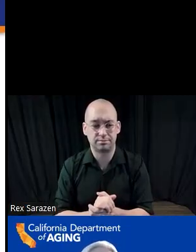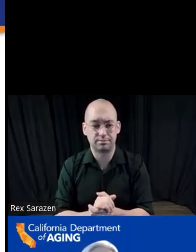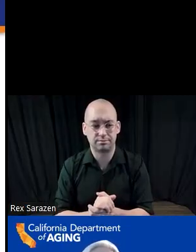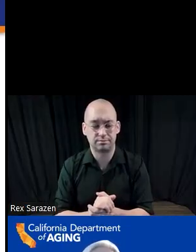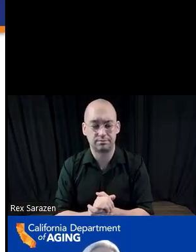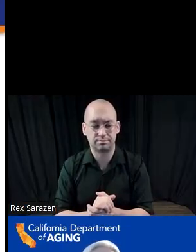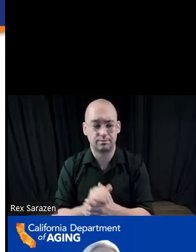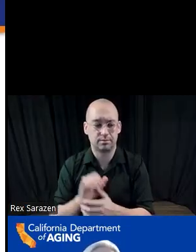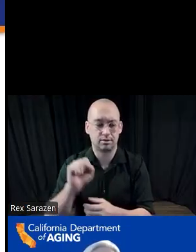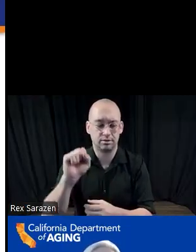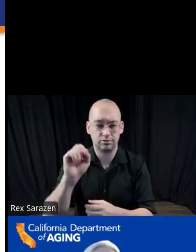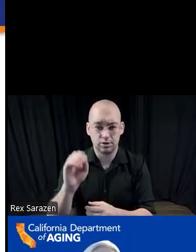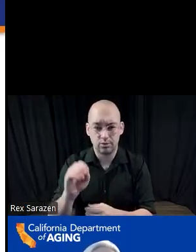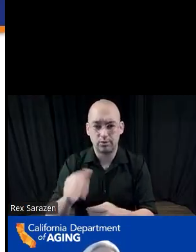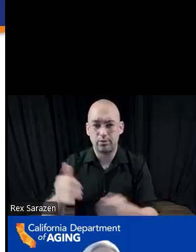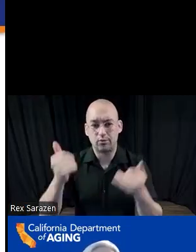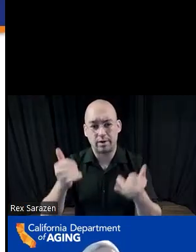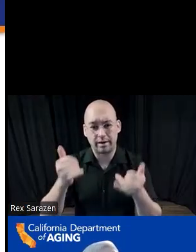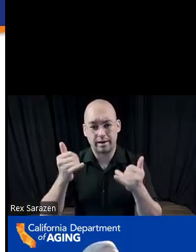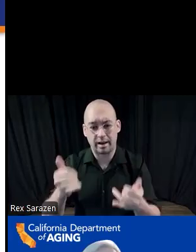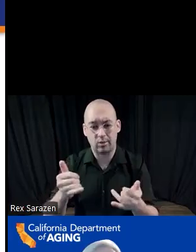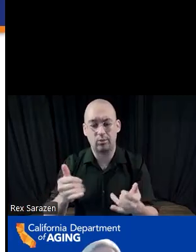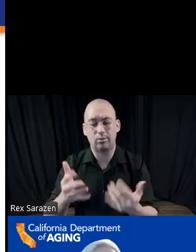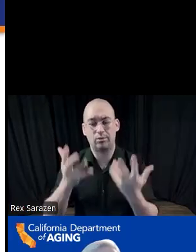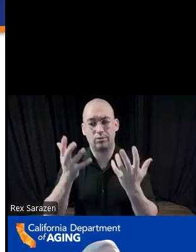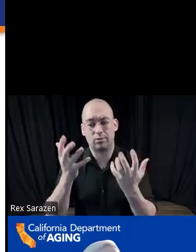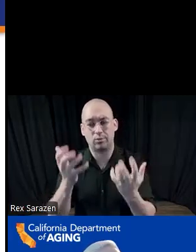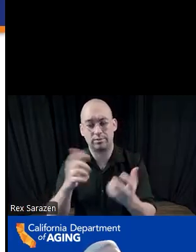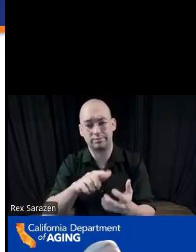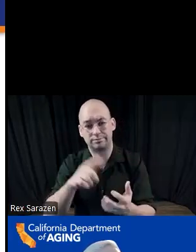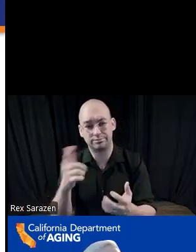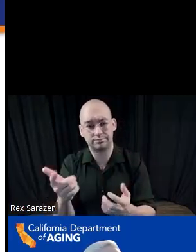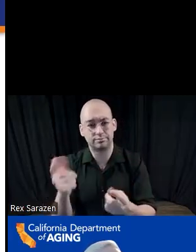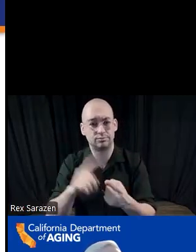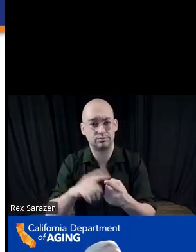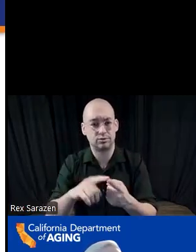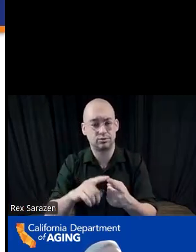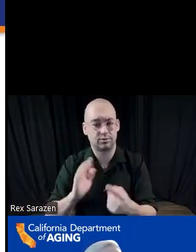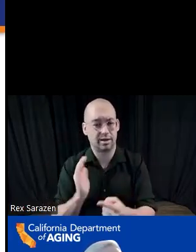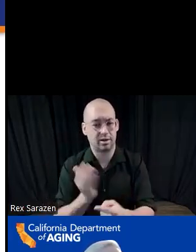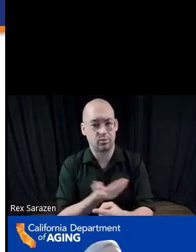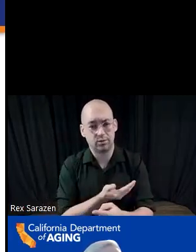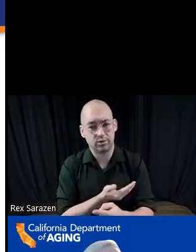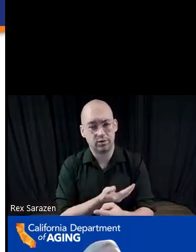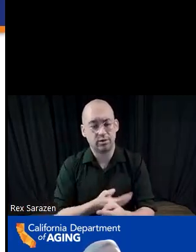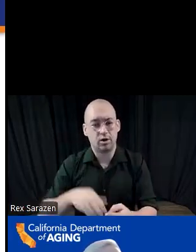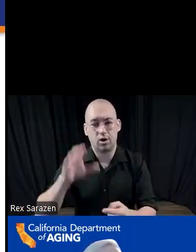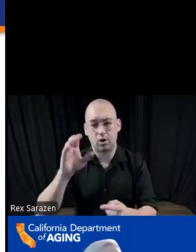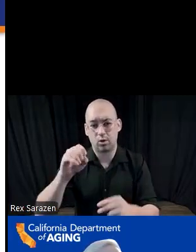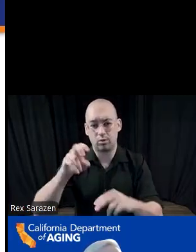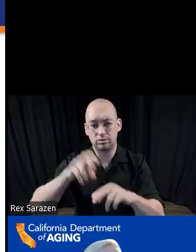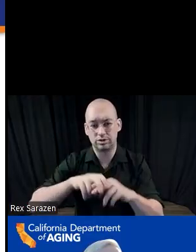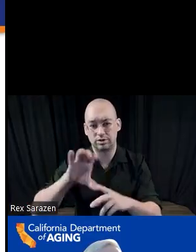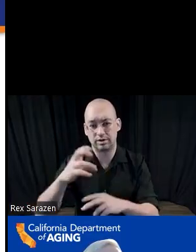So at this time, I will like to turn it over to our co-chair, Catherine